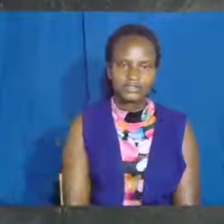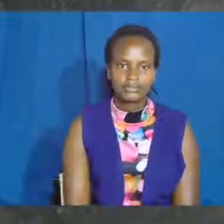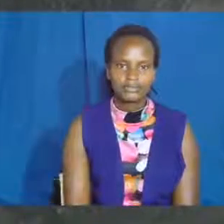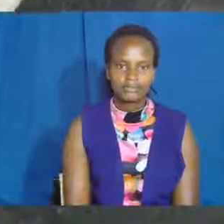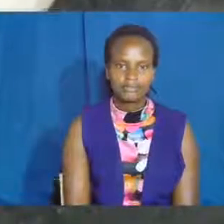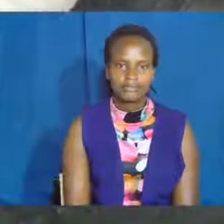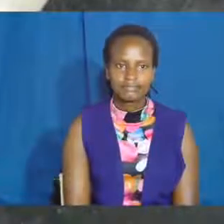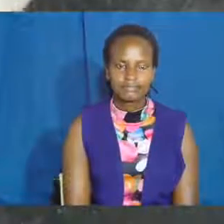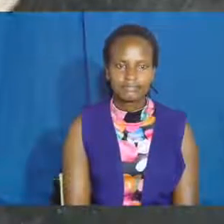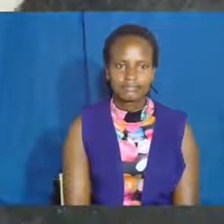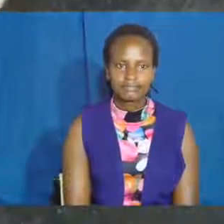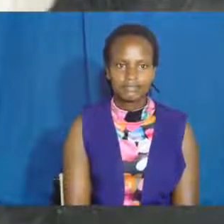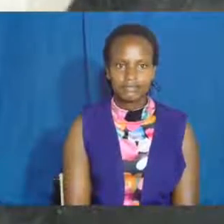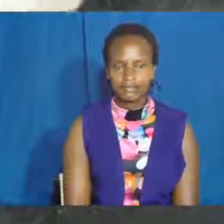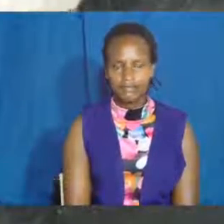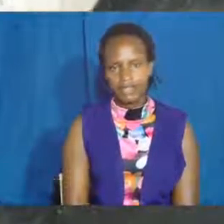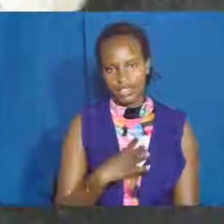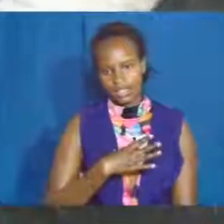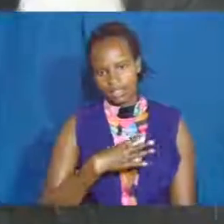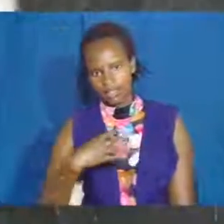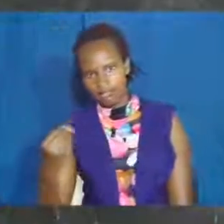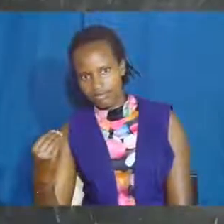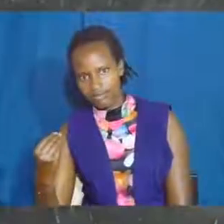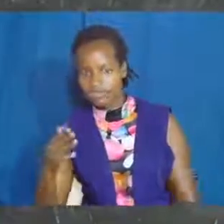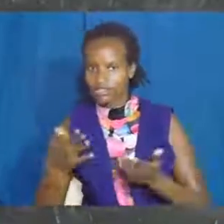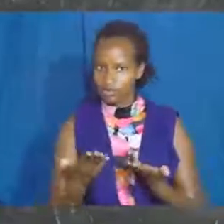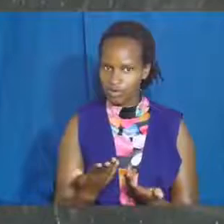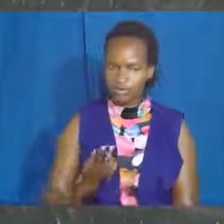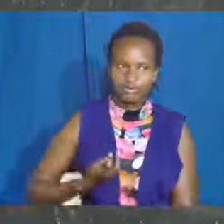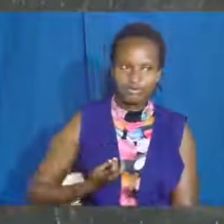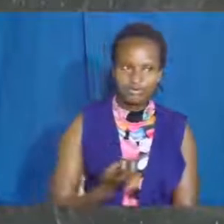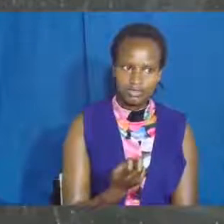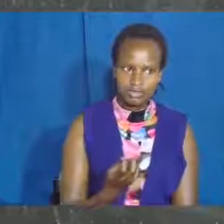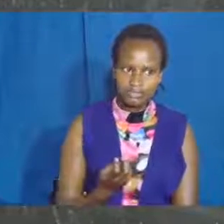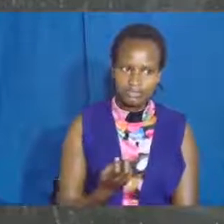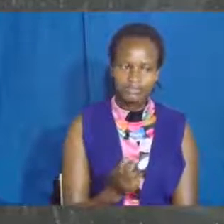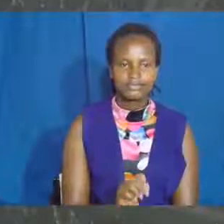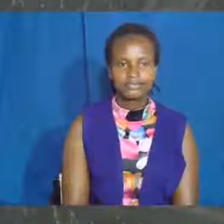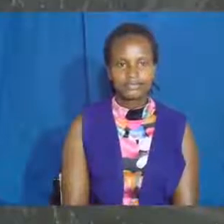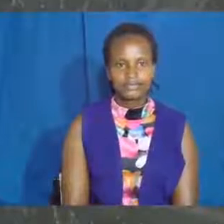the movement